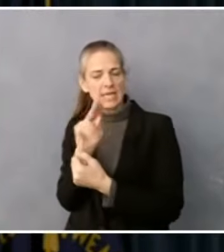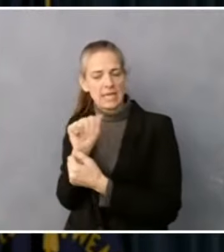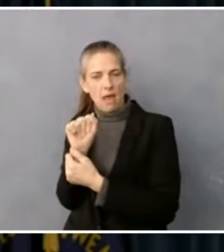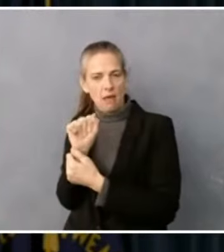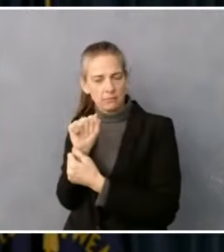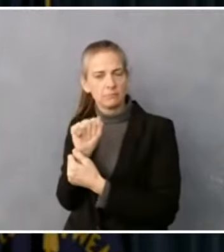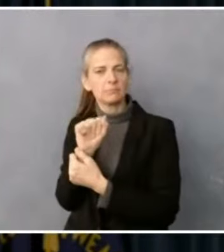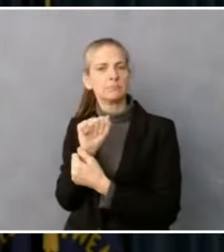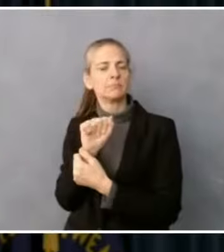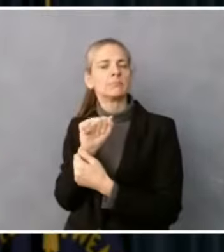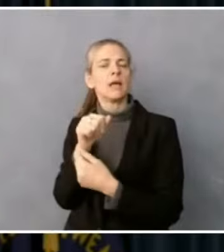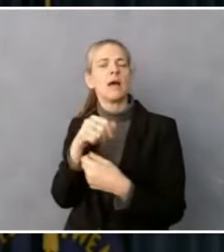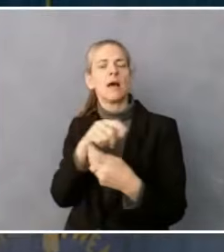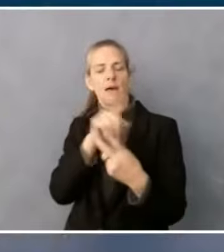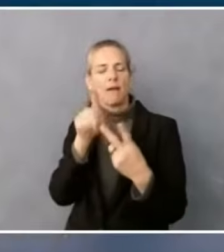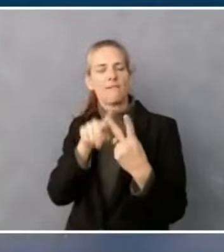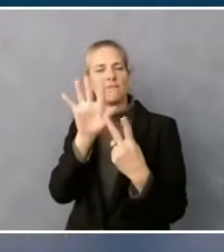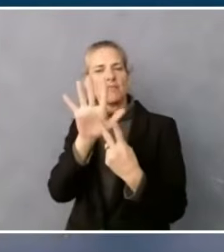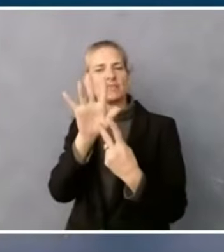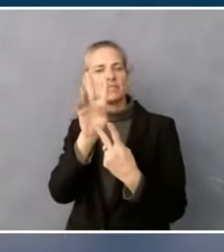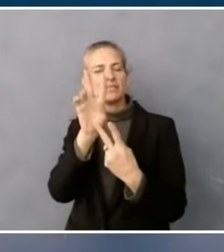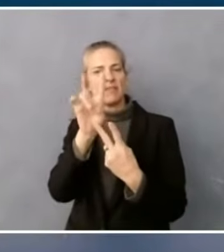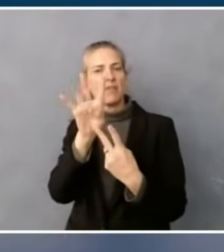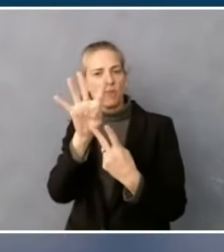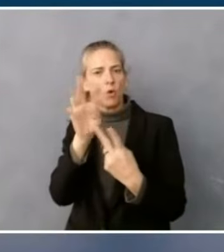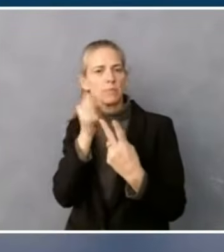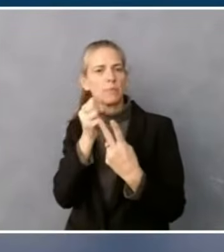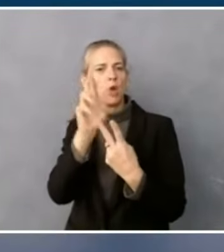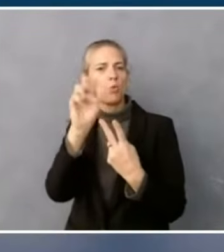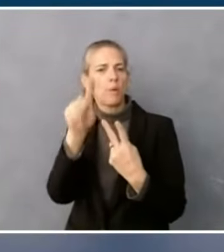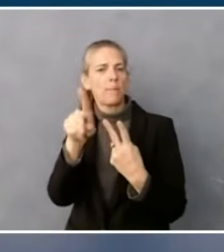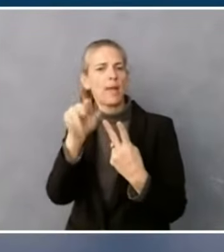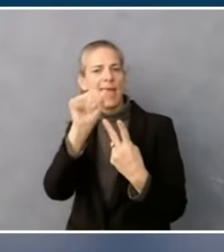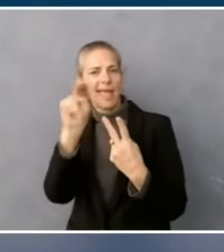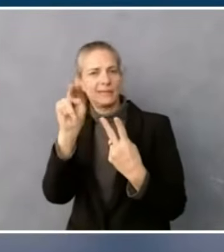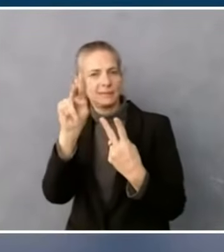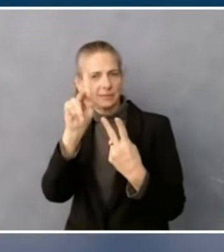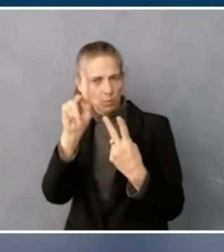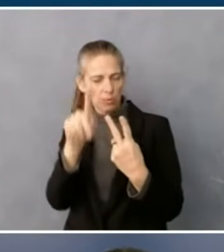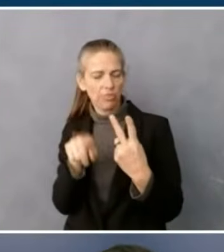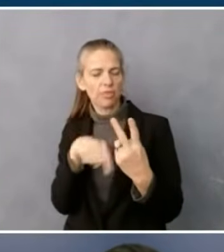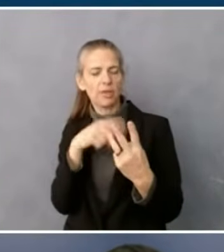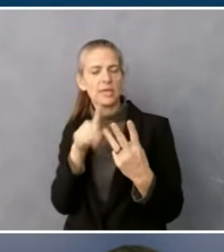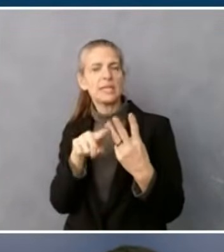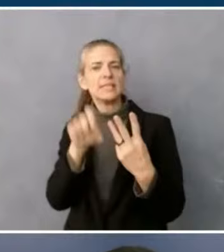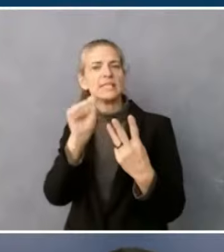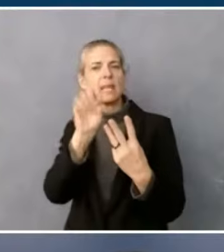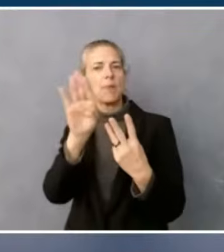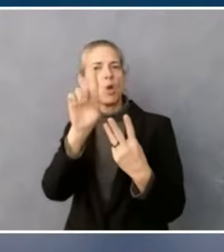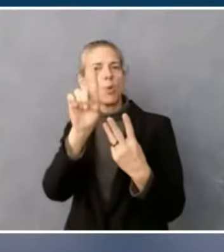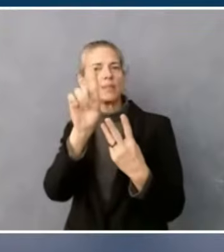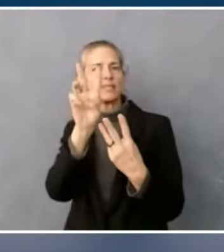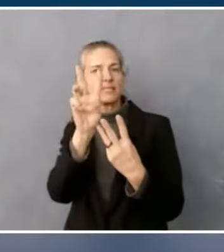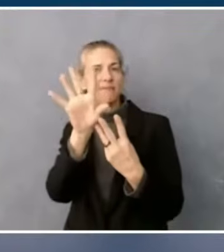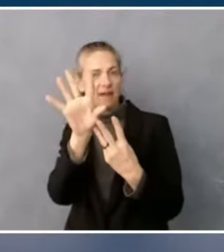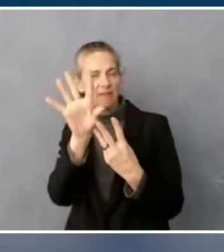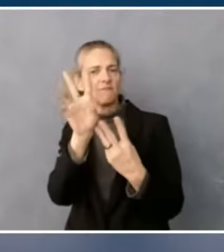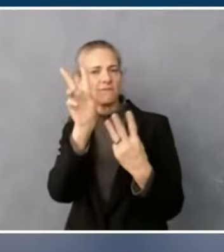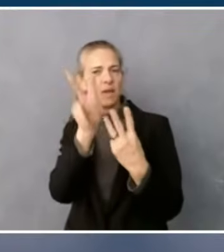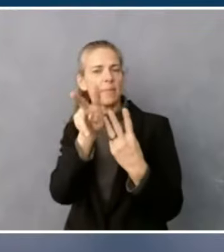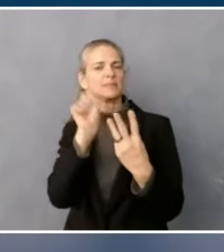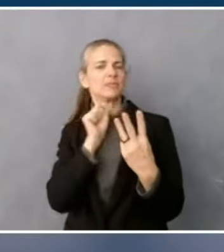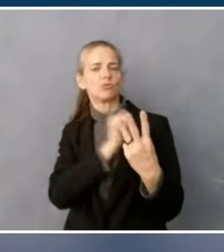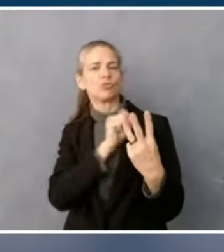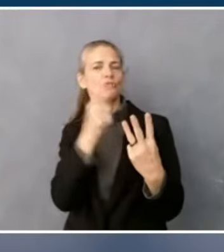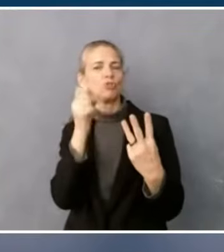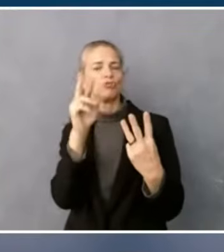House Bill 574, sponsored by Representative Ann Donworth, Senate Bill 165, filed by Senator Gerald Neal,